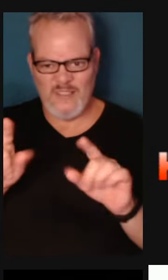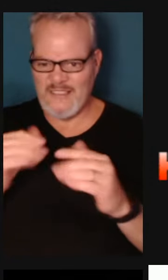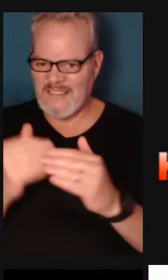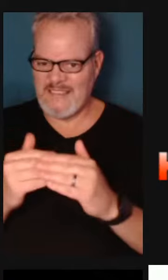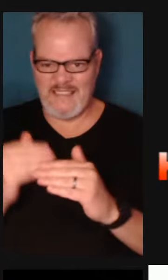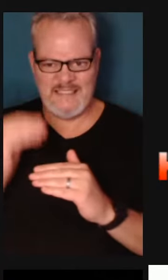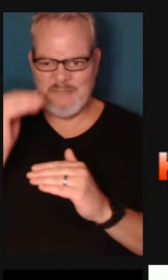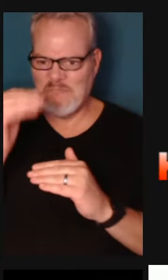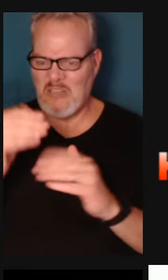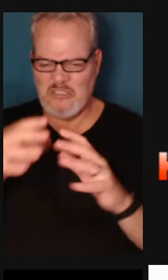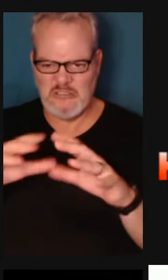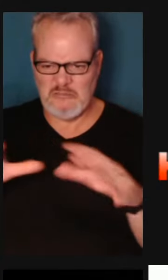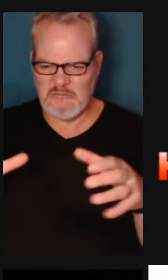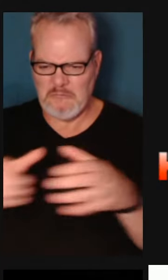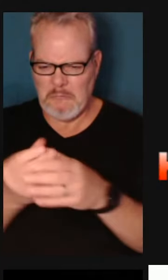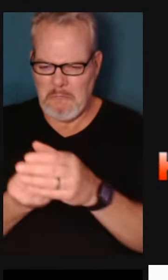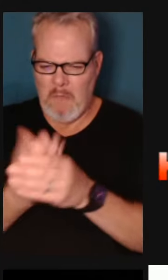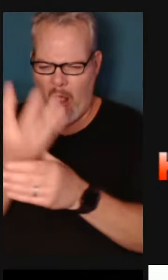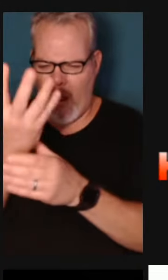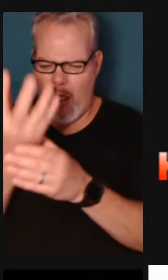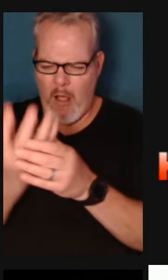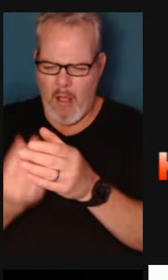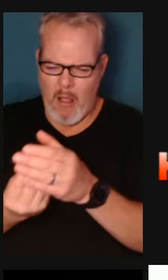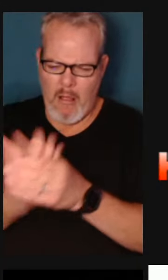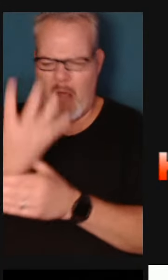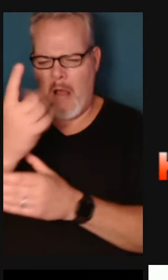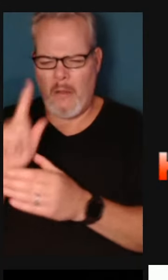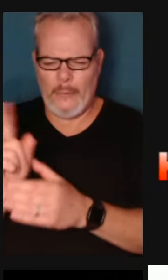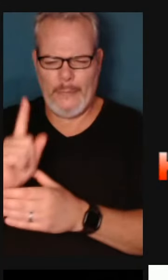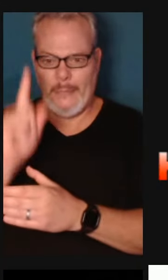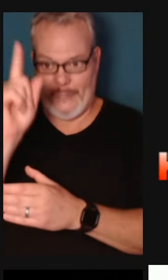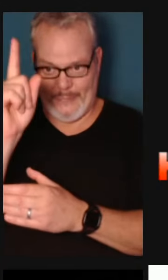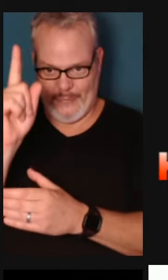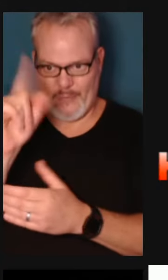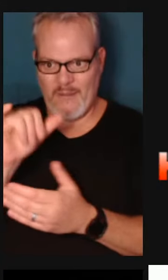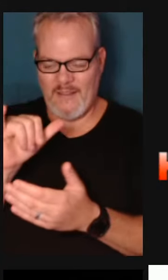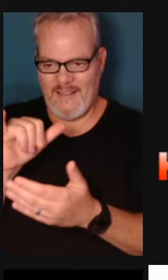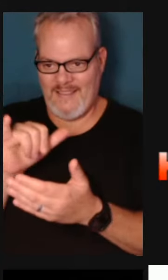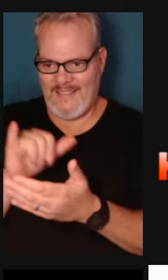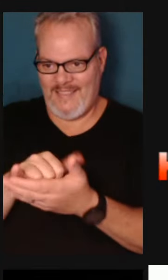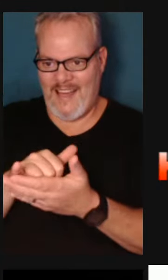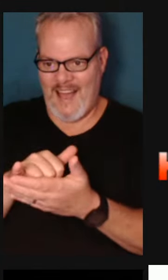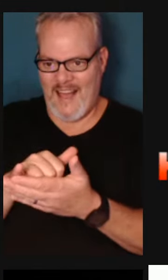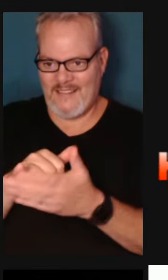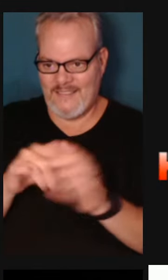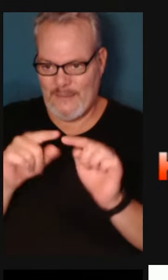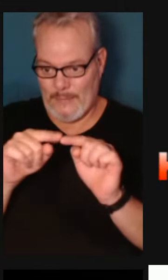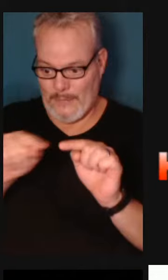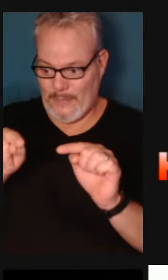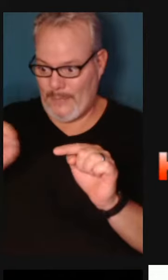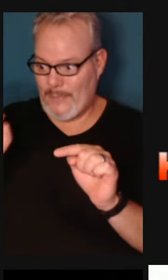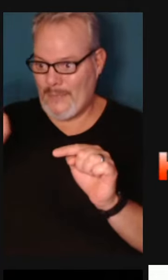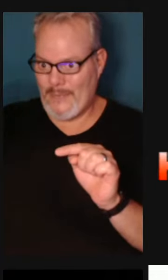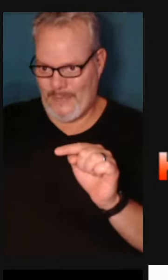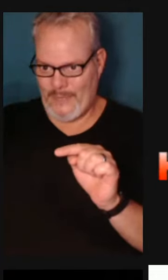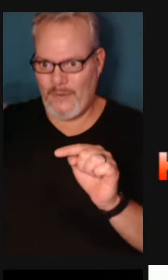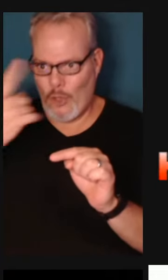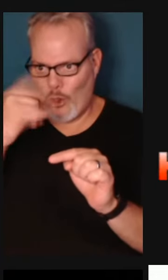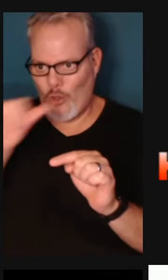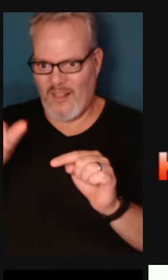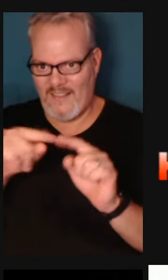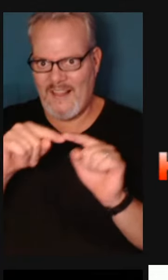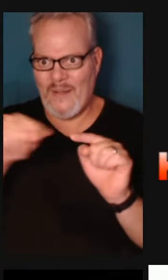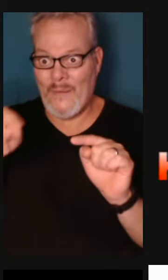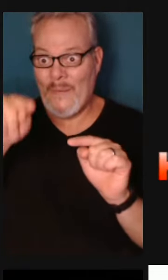fountaining, excuse me, and thus the cone wasn't as big. So that led to a structure that might have been something like this, and maybe it came